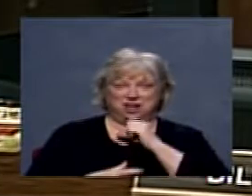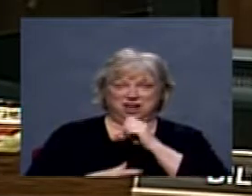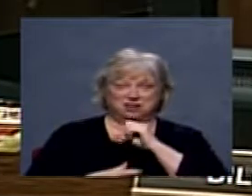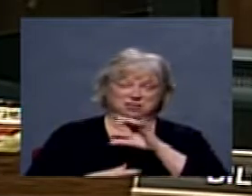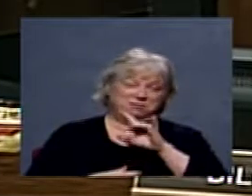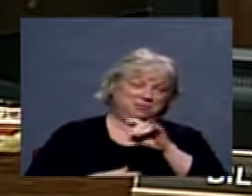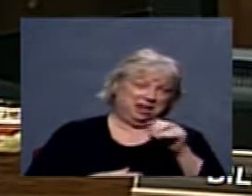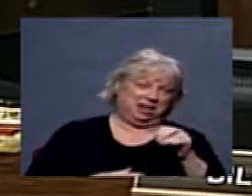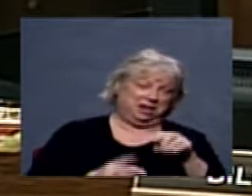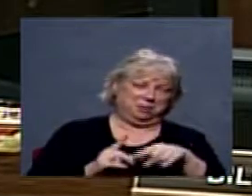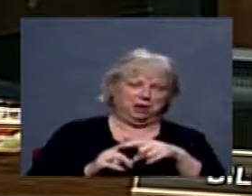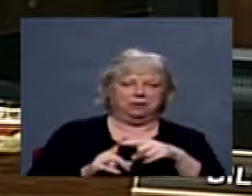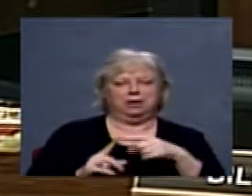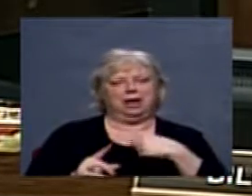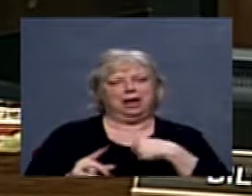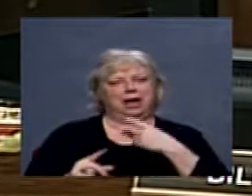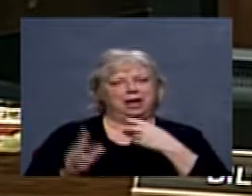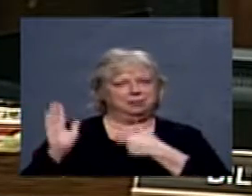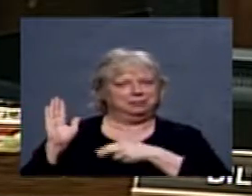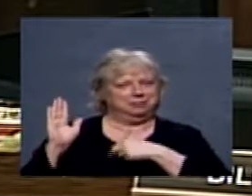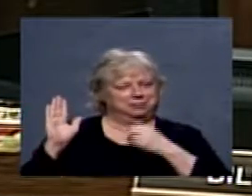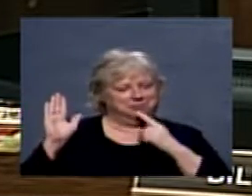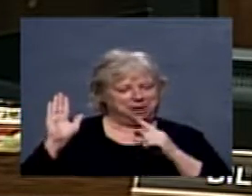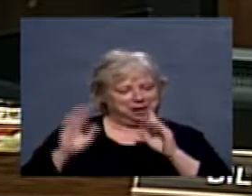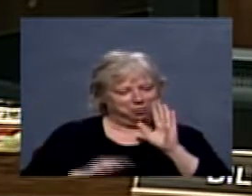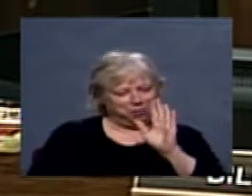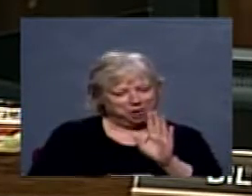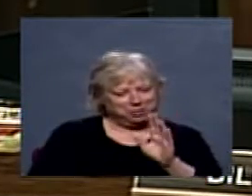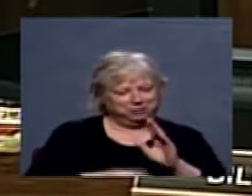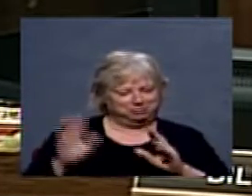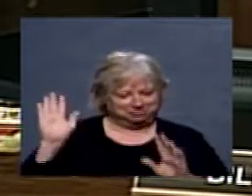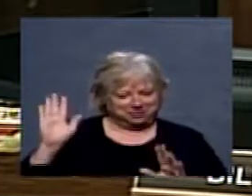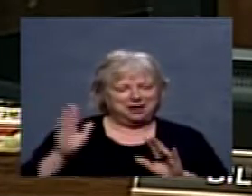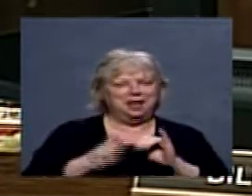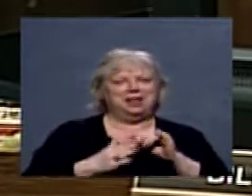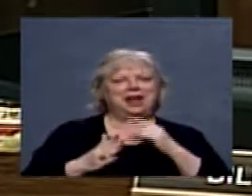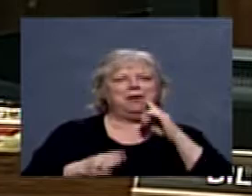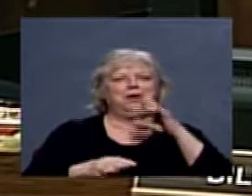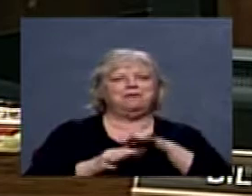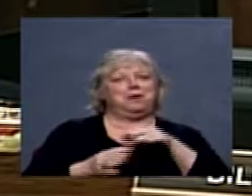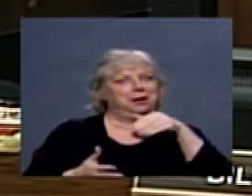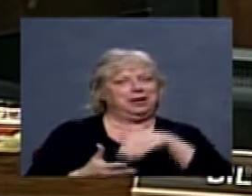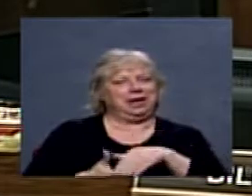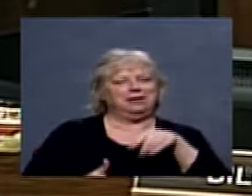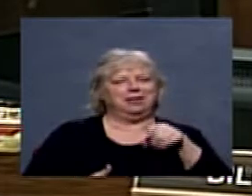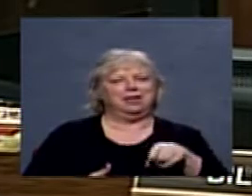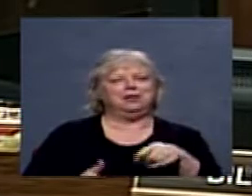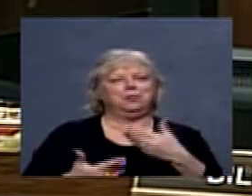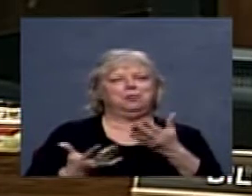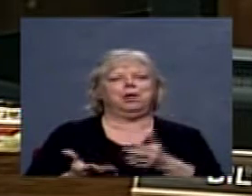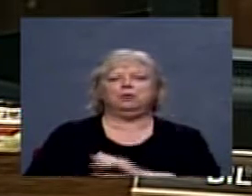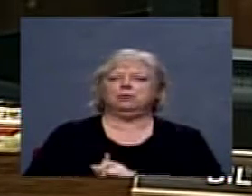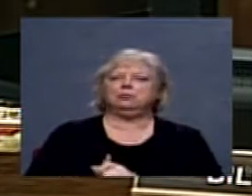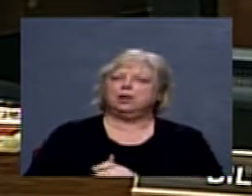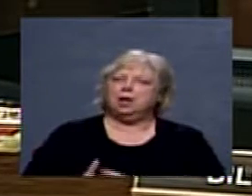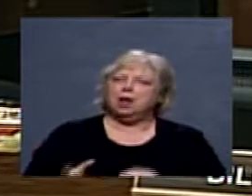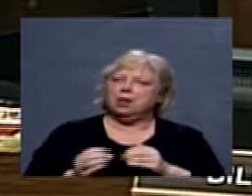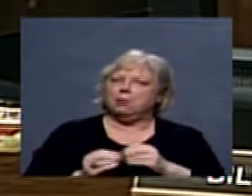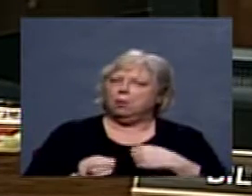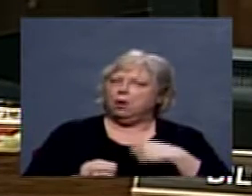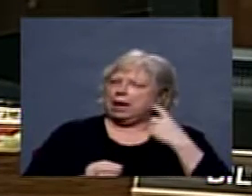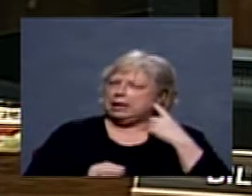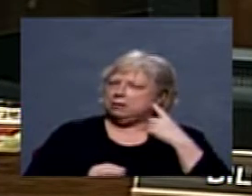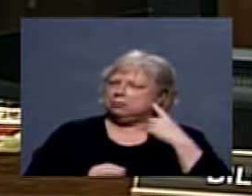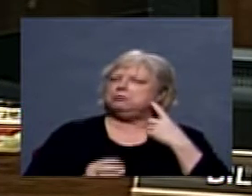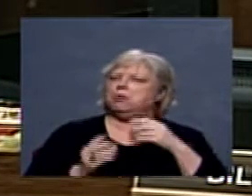And I made a promise, a solemn promise, that I'd vote against this thing. And the more I hear about it, the more I want to vote against